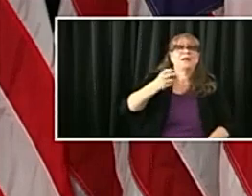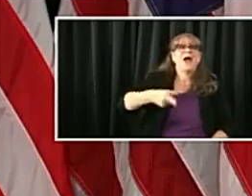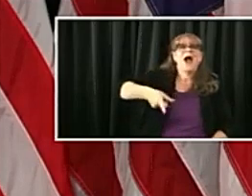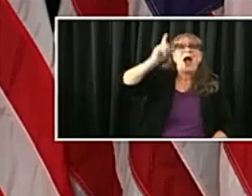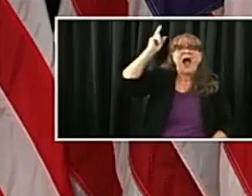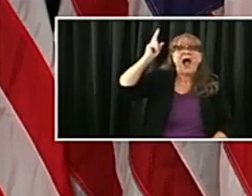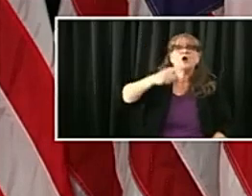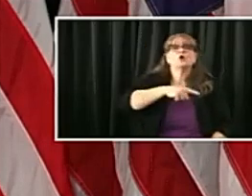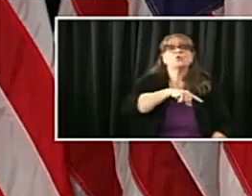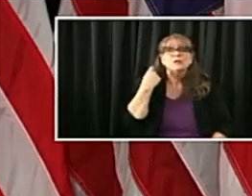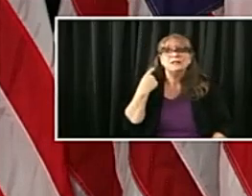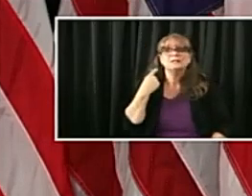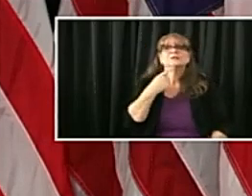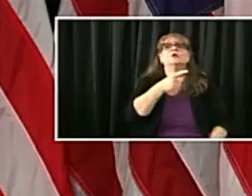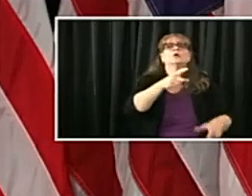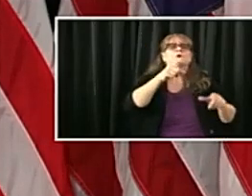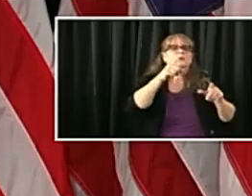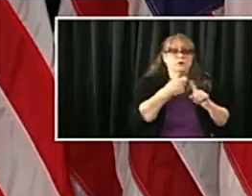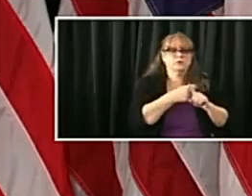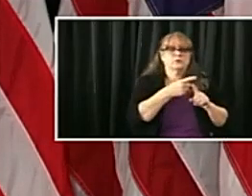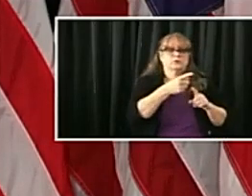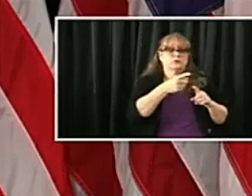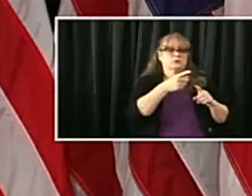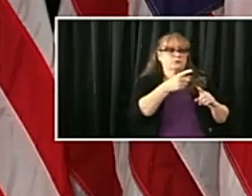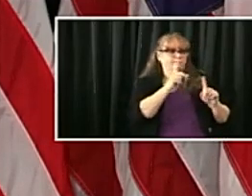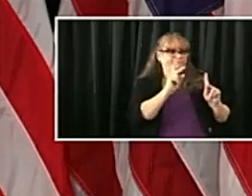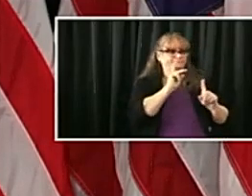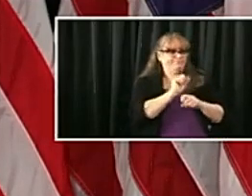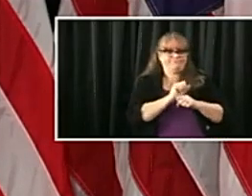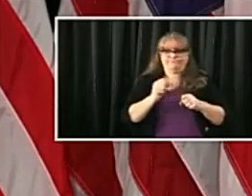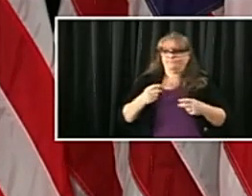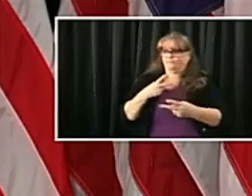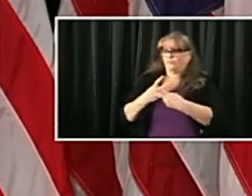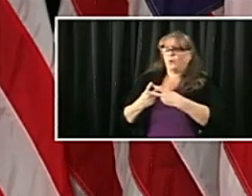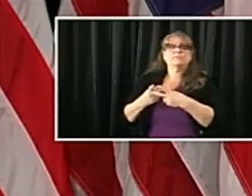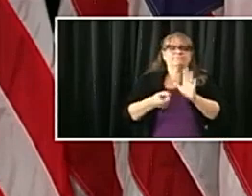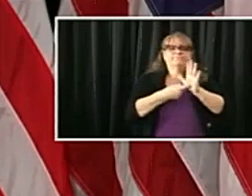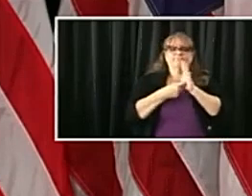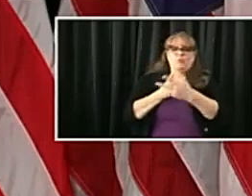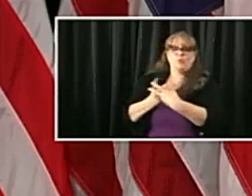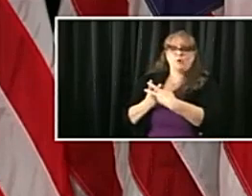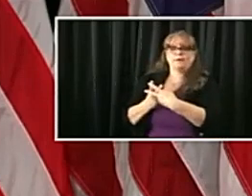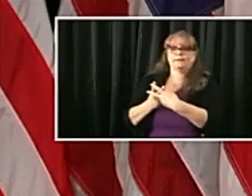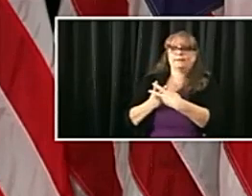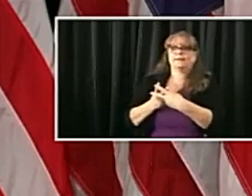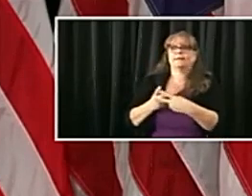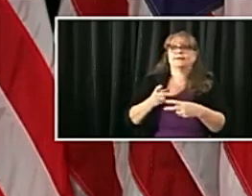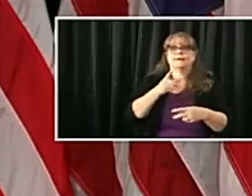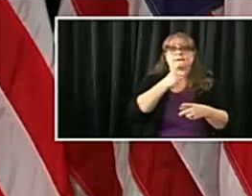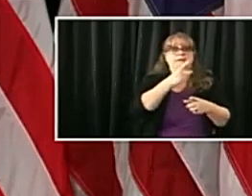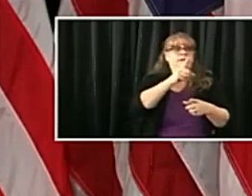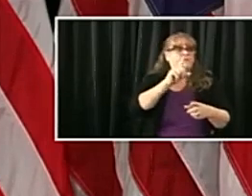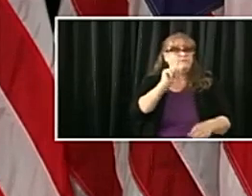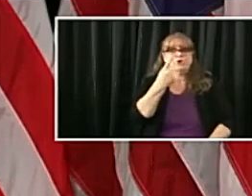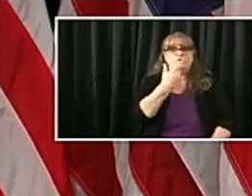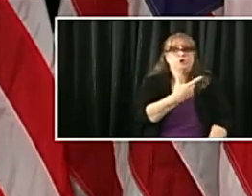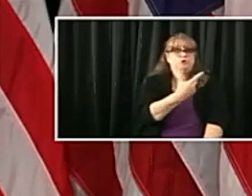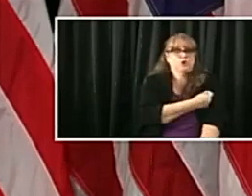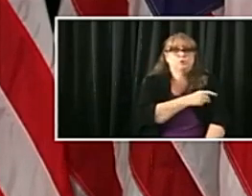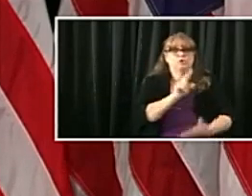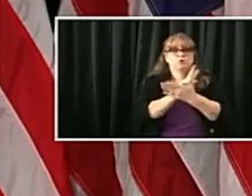we're asking those settings to consult with public health. But for most individuals, 2 weeks after vaccine, if you have an